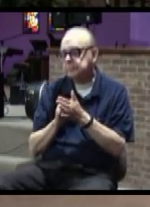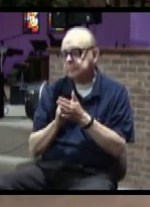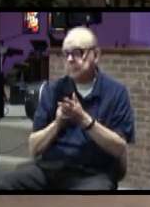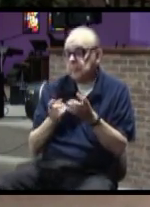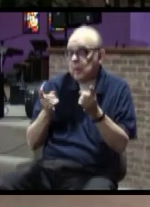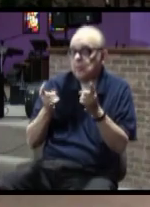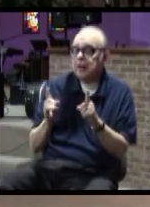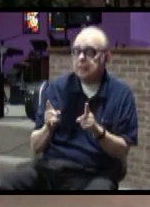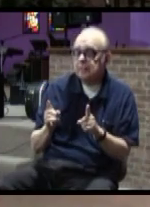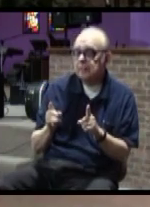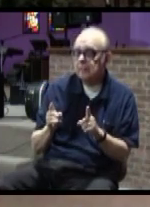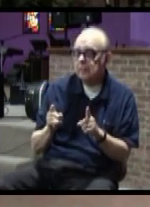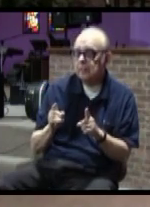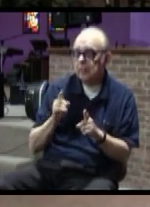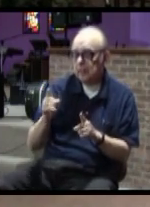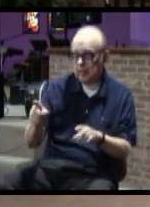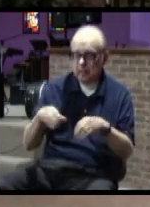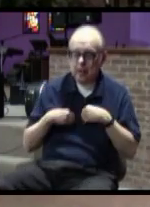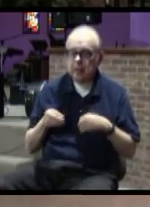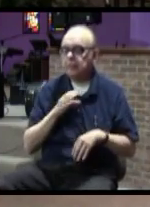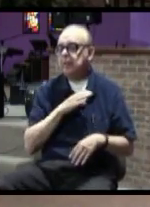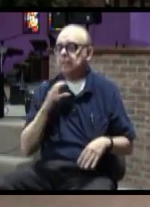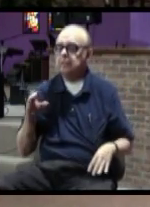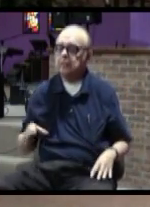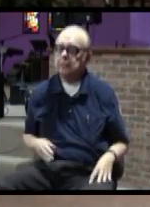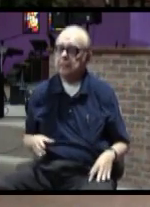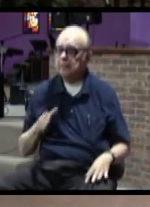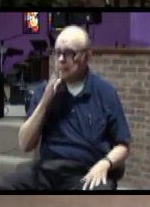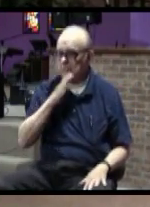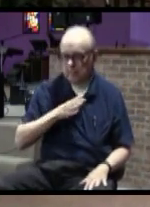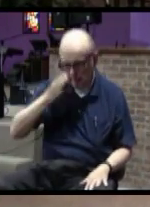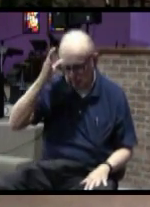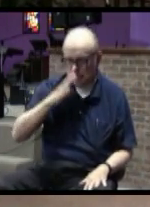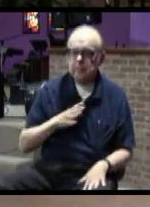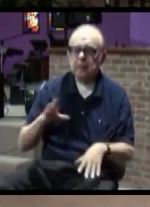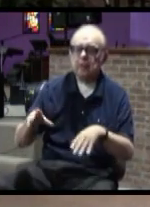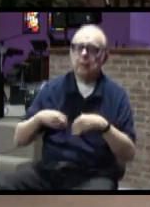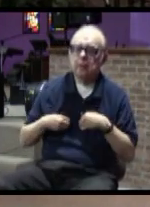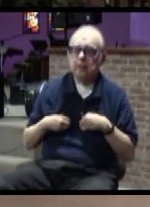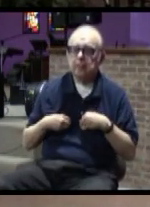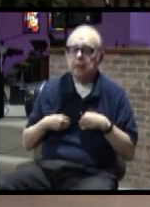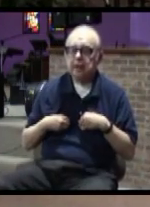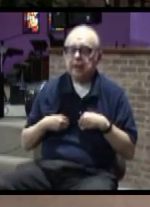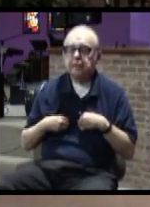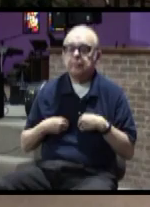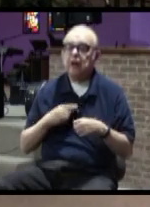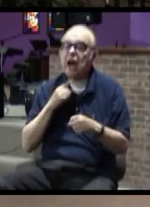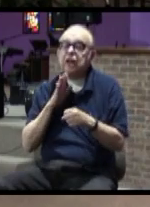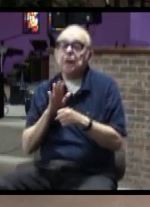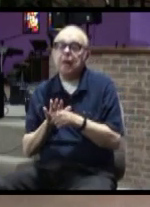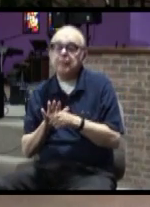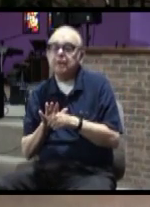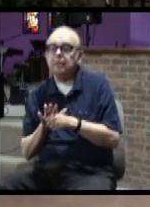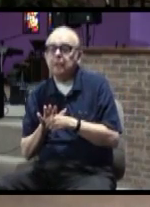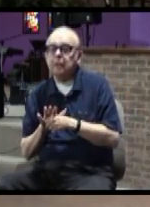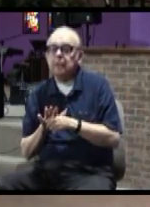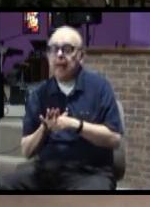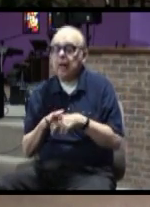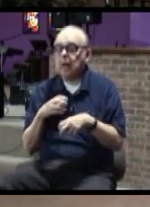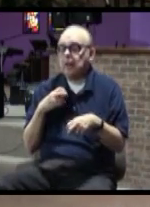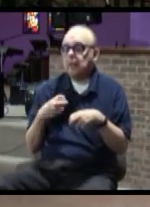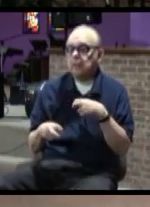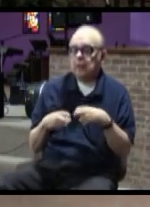that when you accepted Christ, ladies and gentlemen, you accepted a